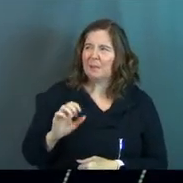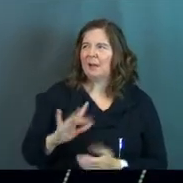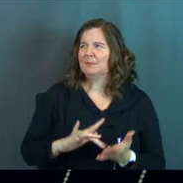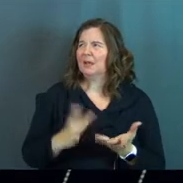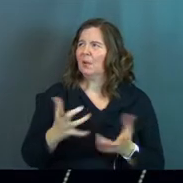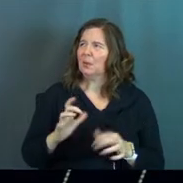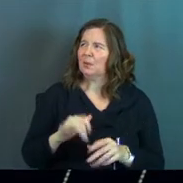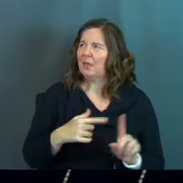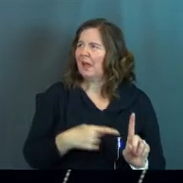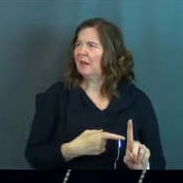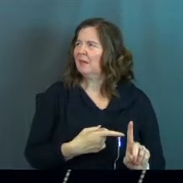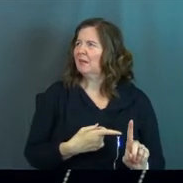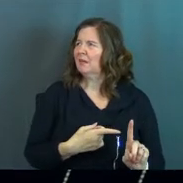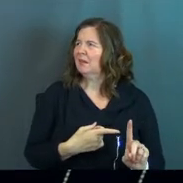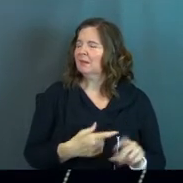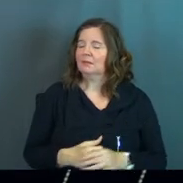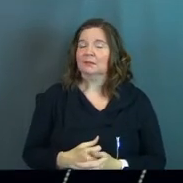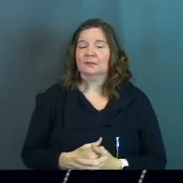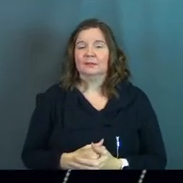not going to do that.